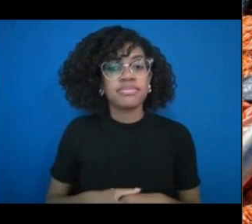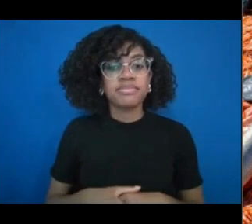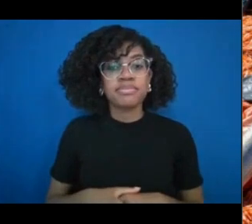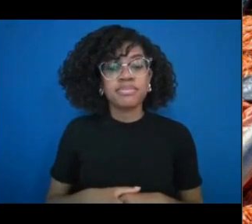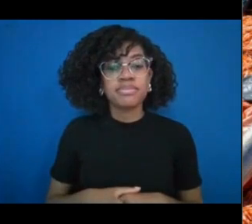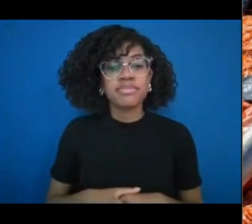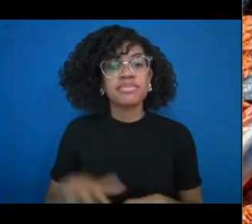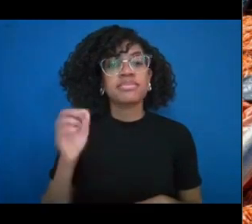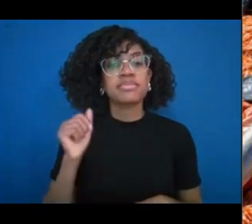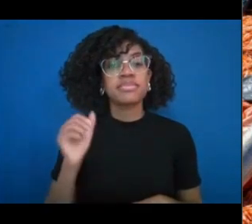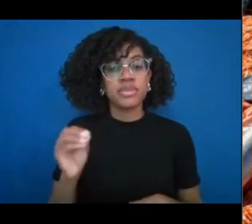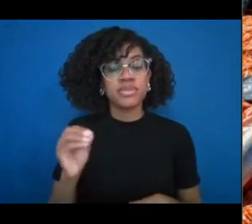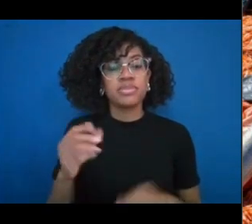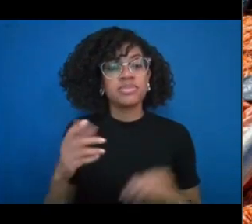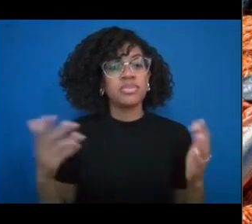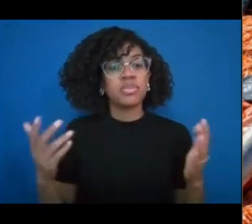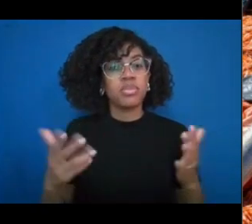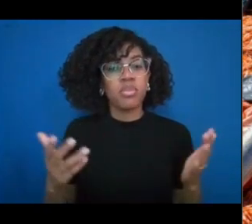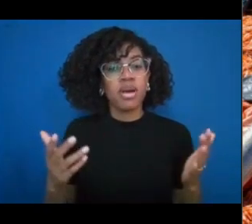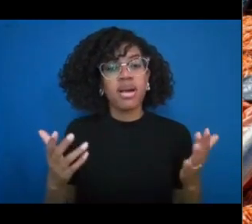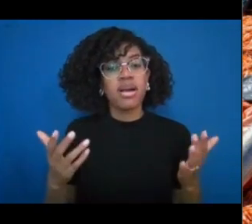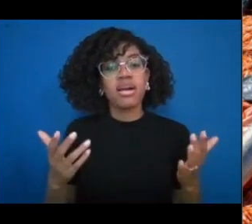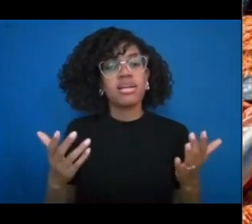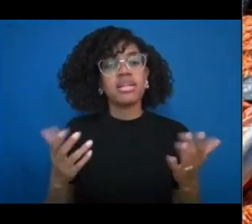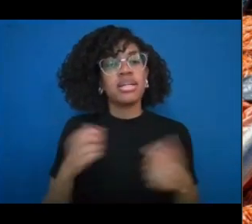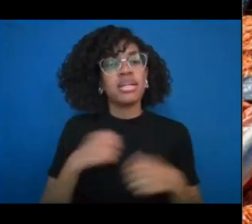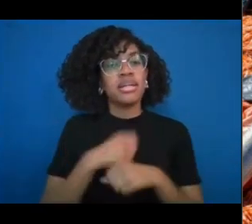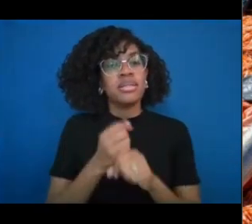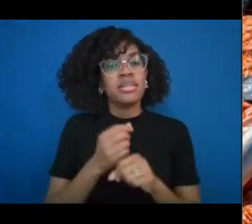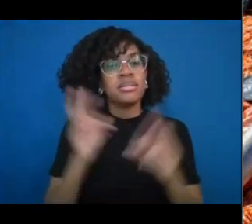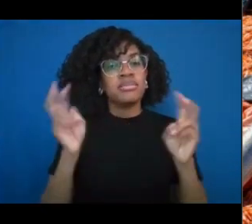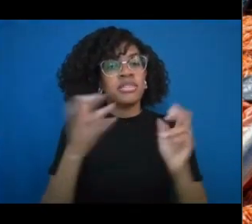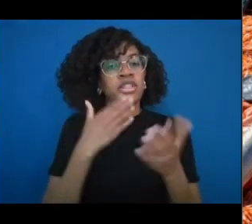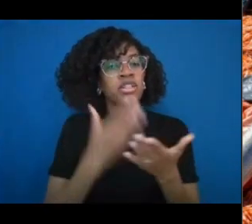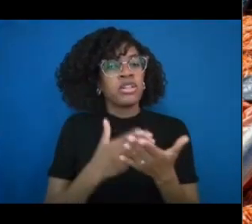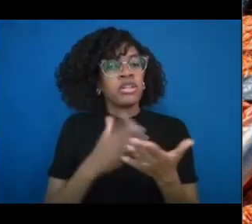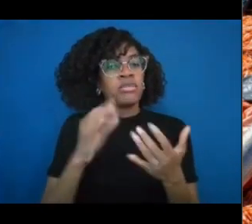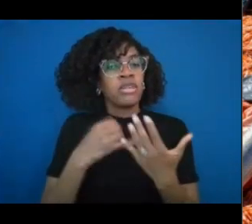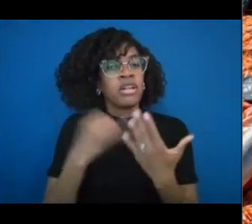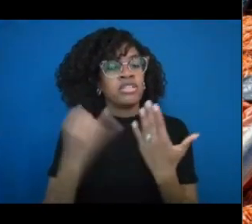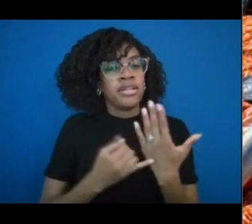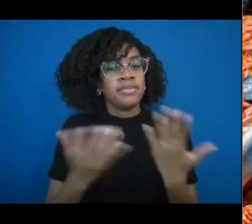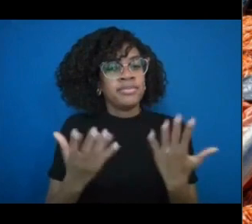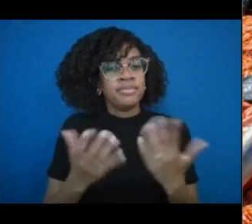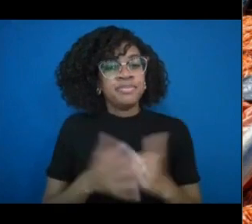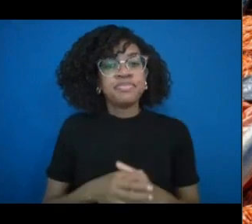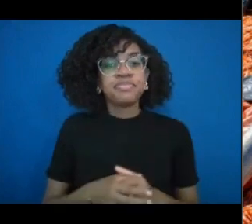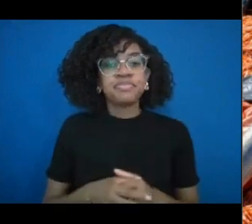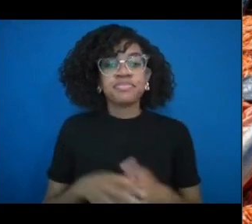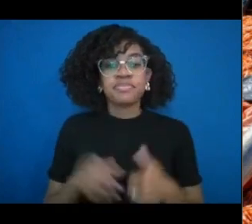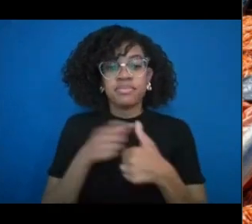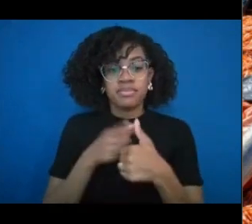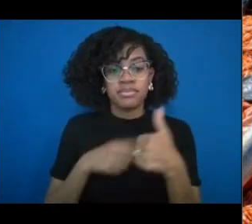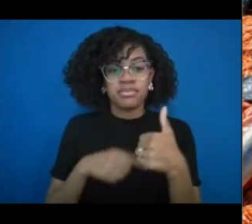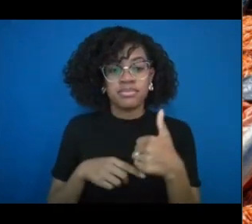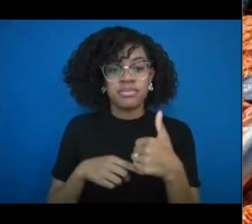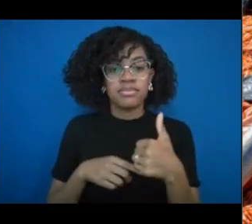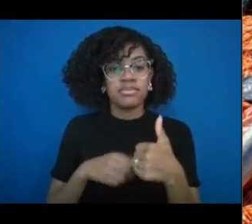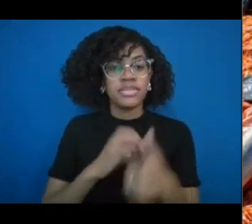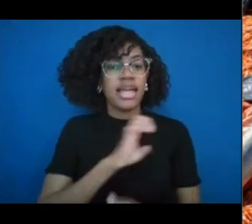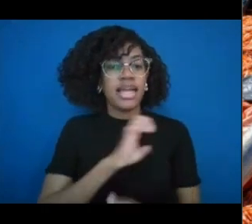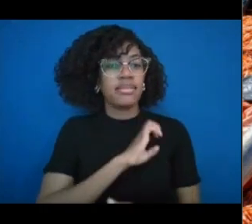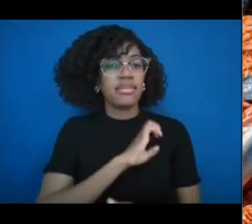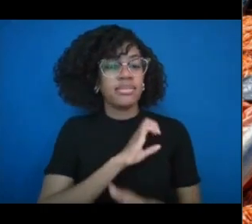So what makes a good project? Well, they start with eligible organizations, and we'll talk about